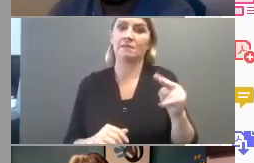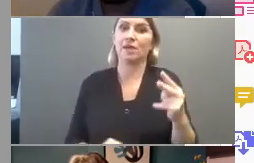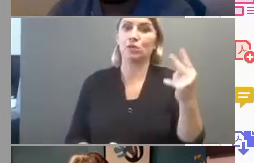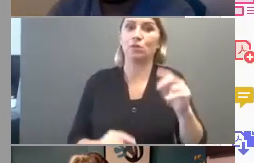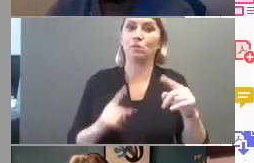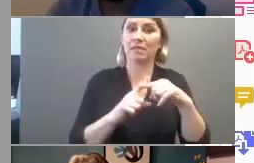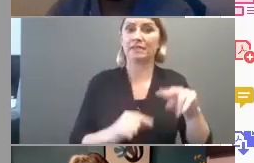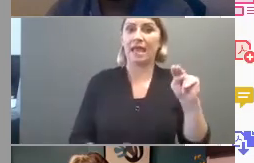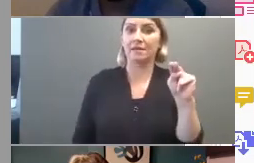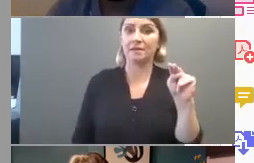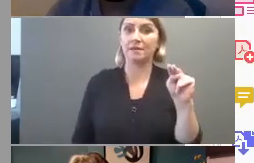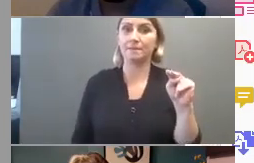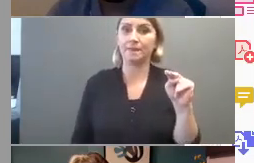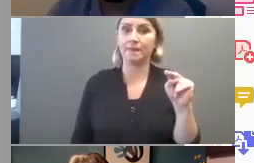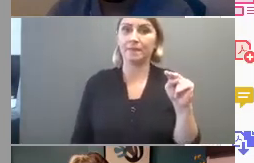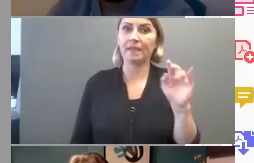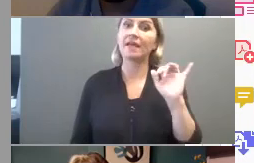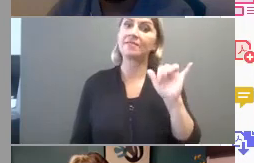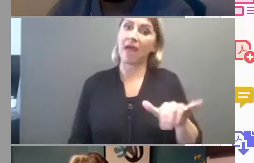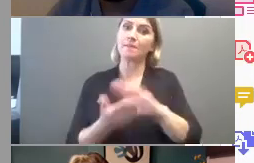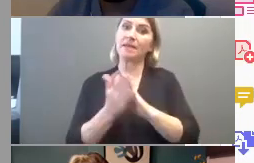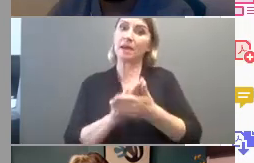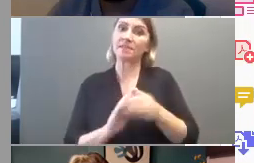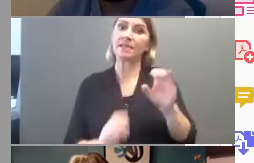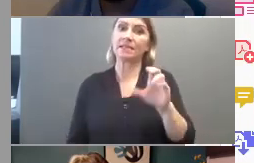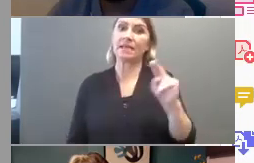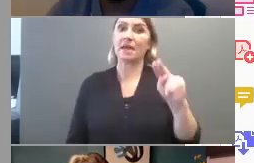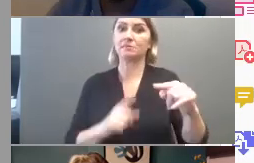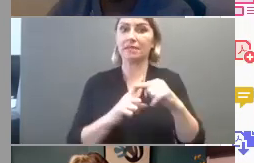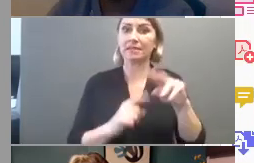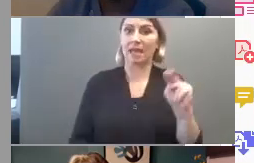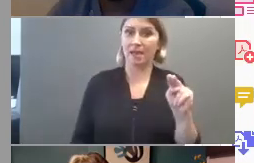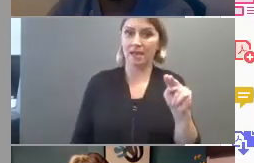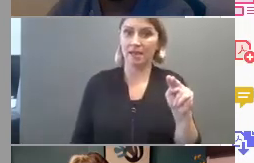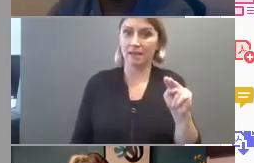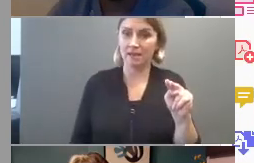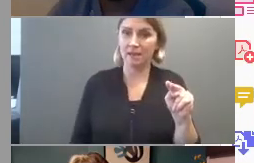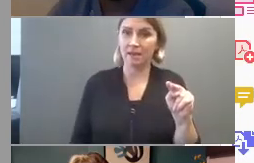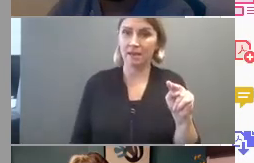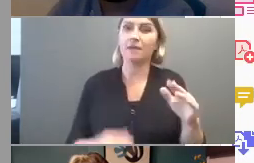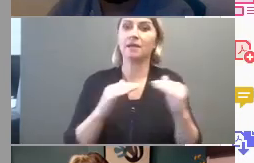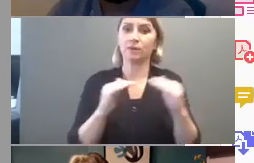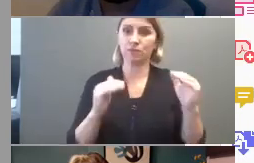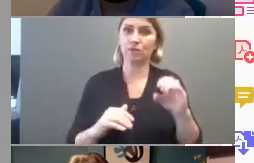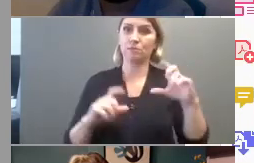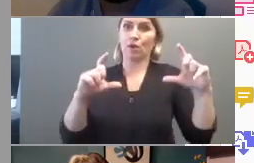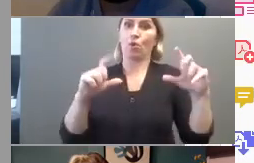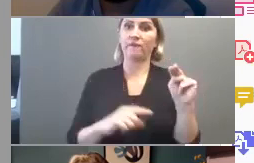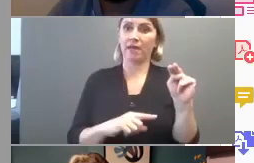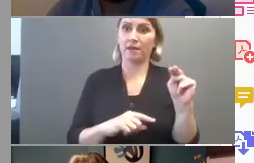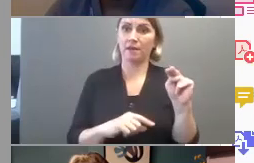n, which essentially becomes Cn plus n equals to big O of n.